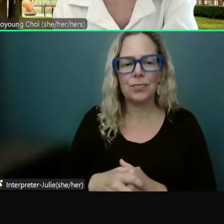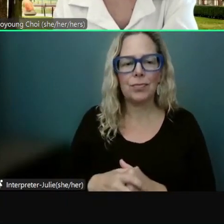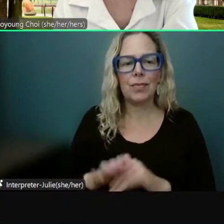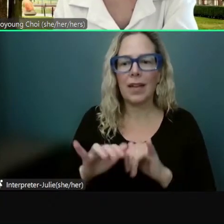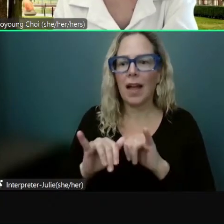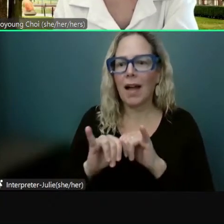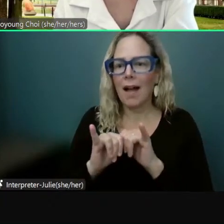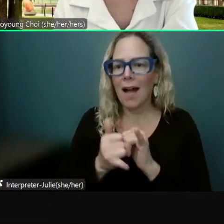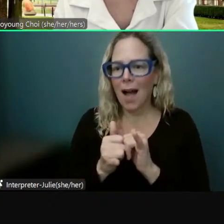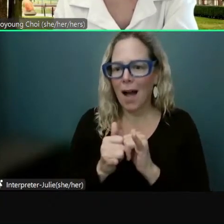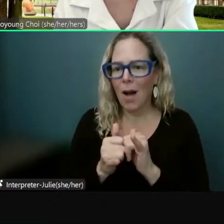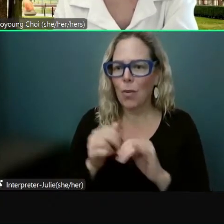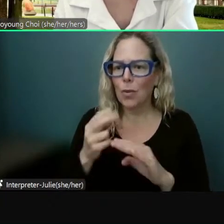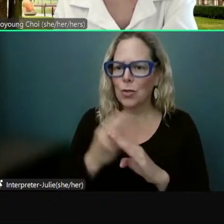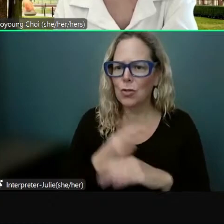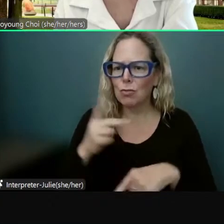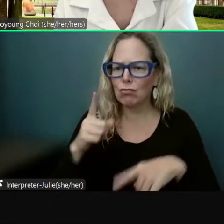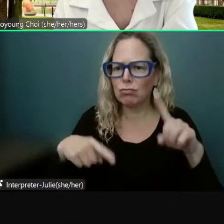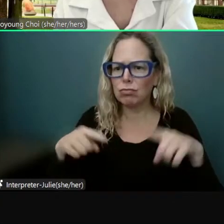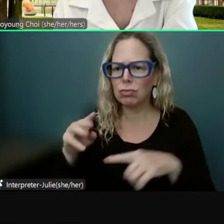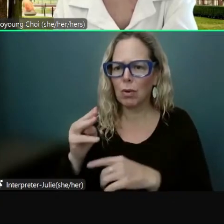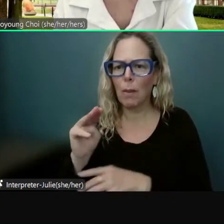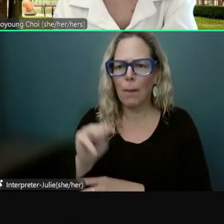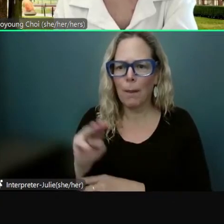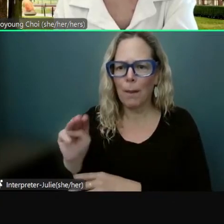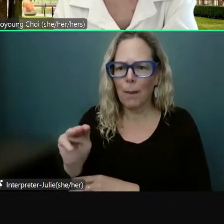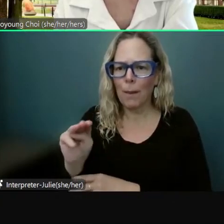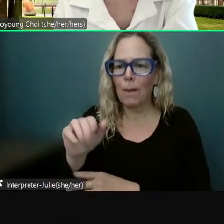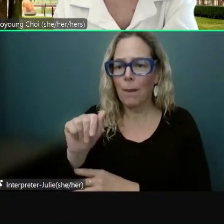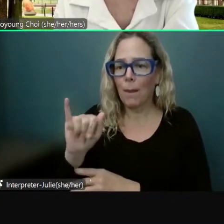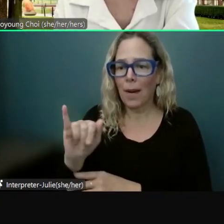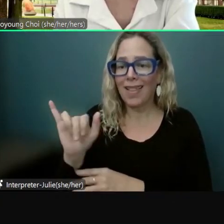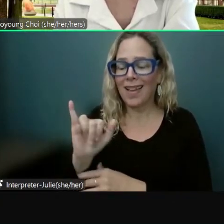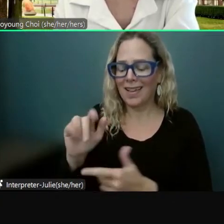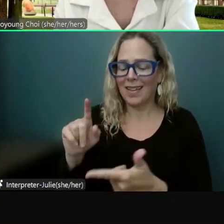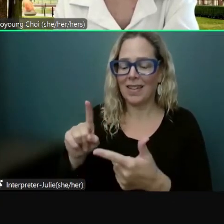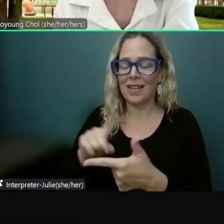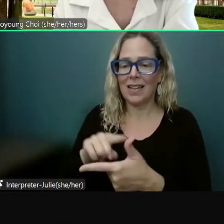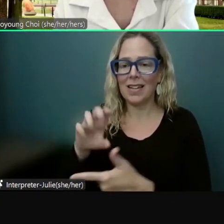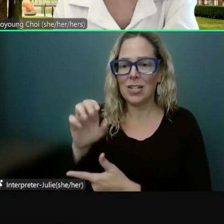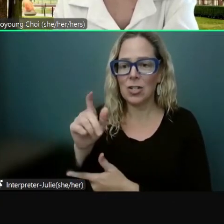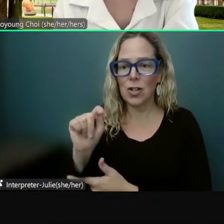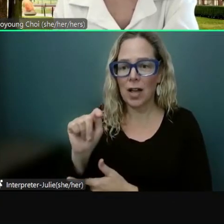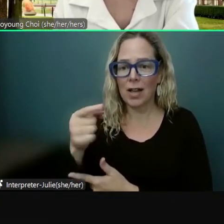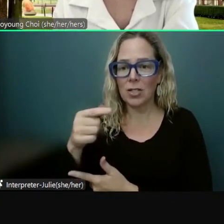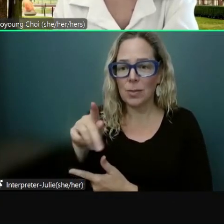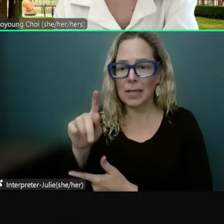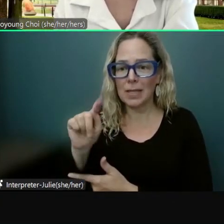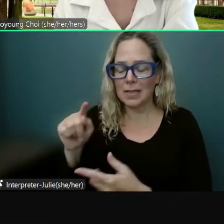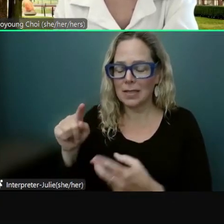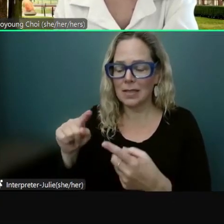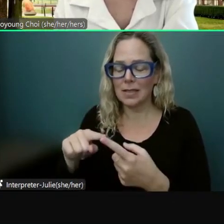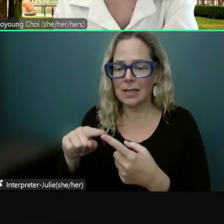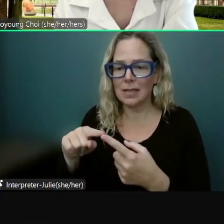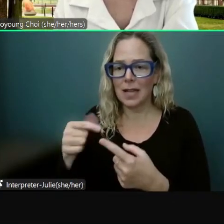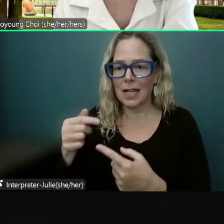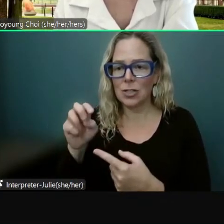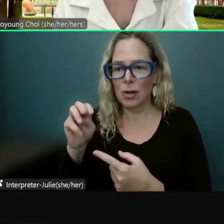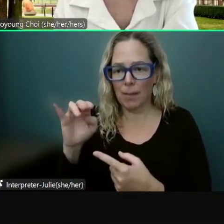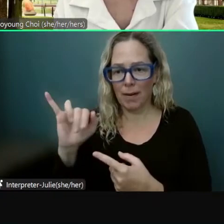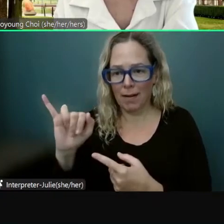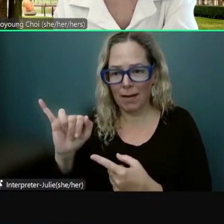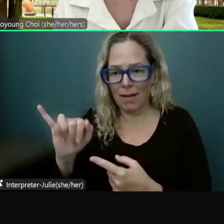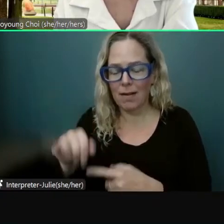multimodal AI models like ChatGPT, Gemini. These models have the